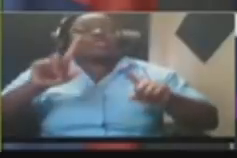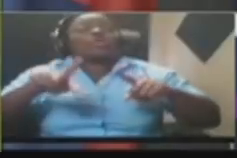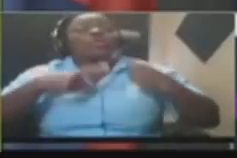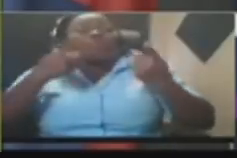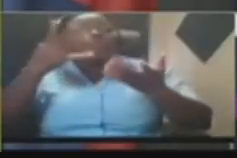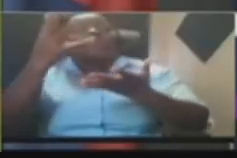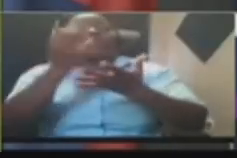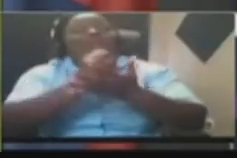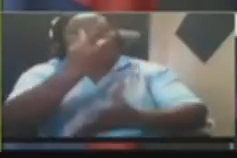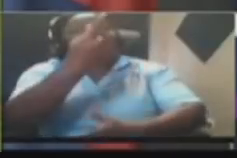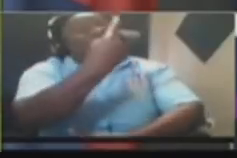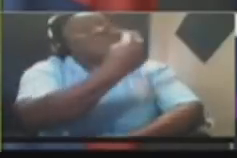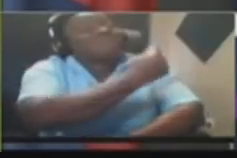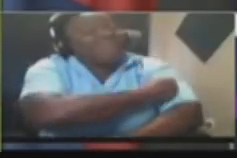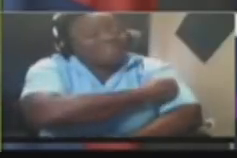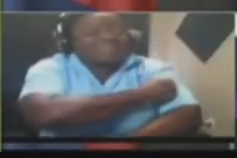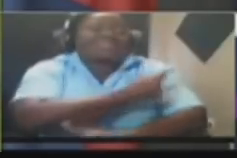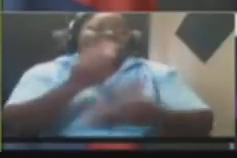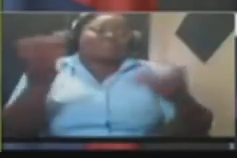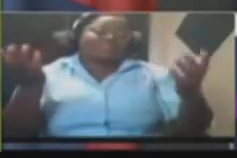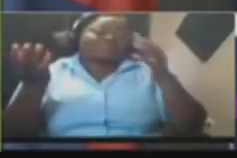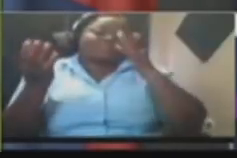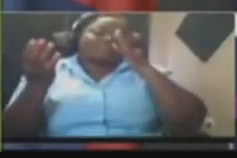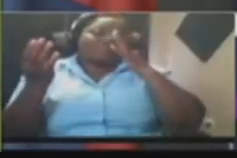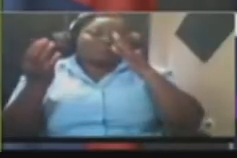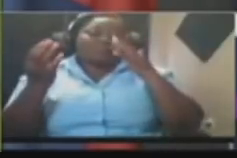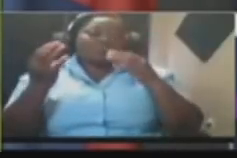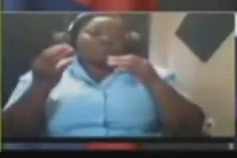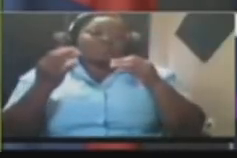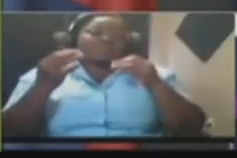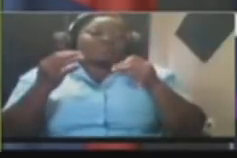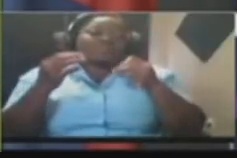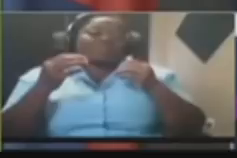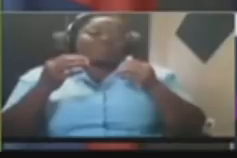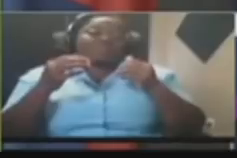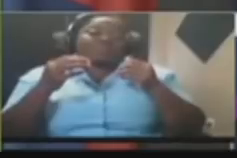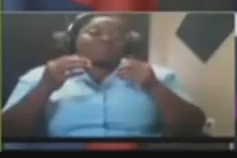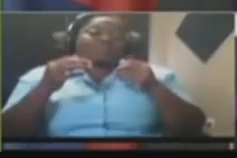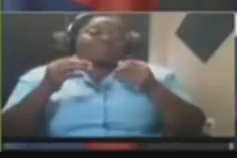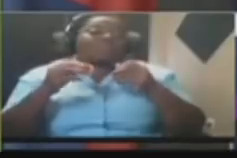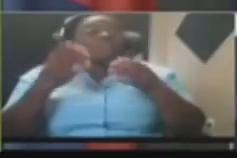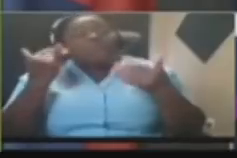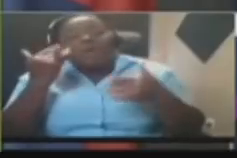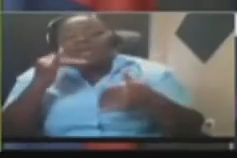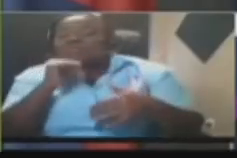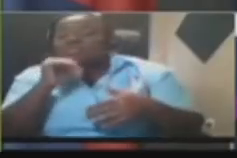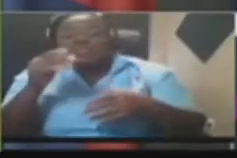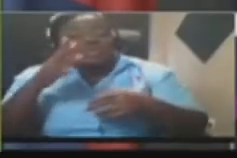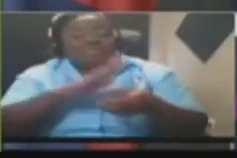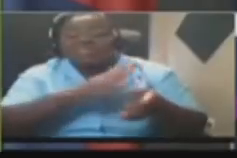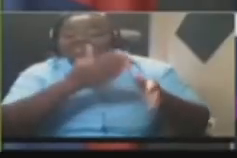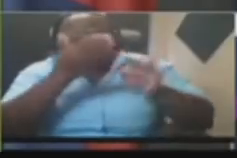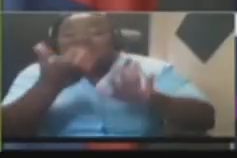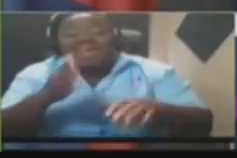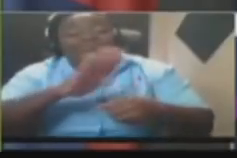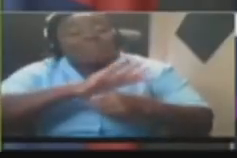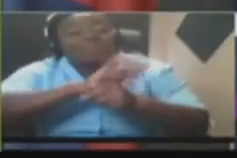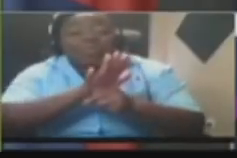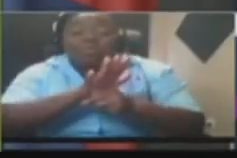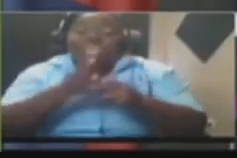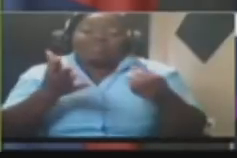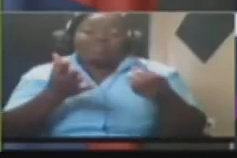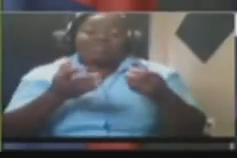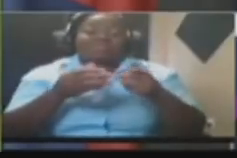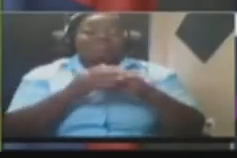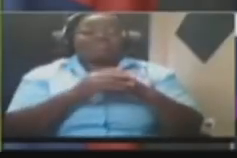of vaccinated people for whom the ravages of the virus would be considerably reduced and work